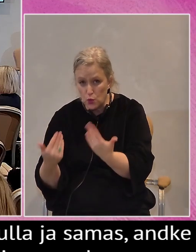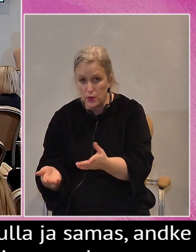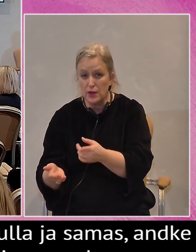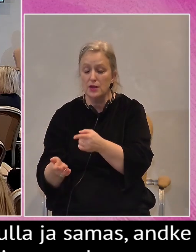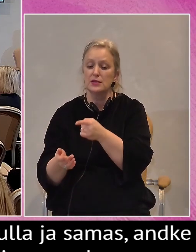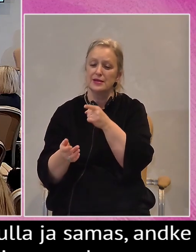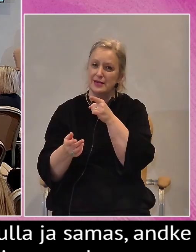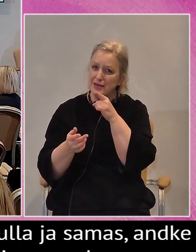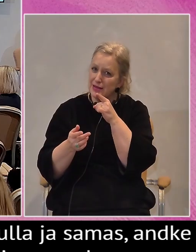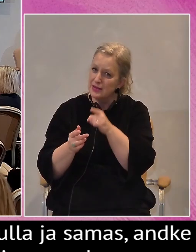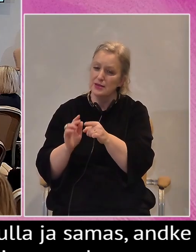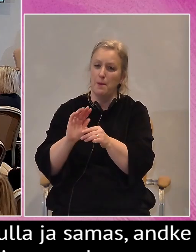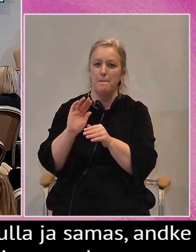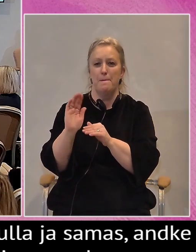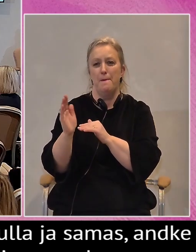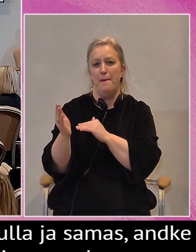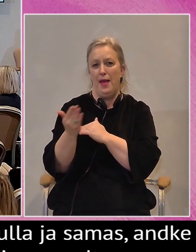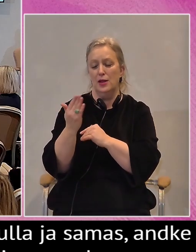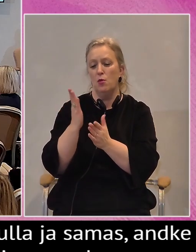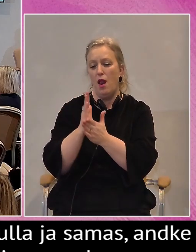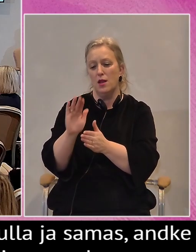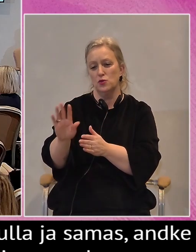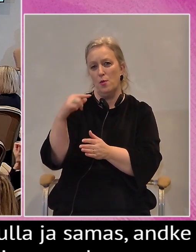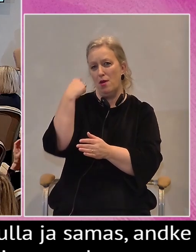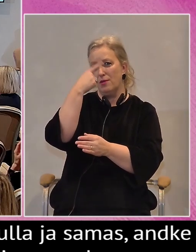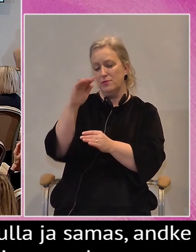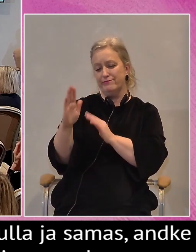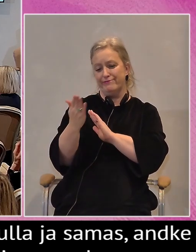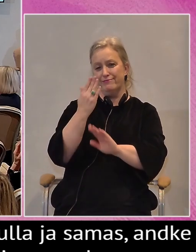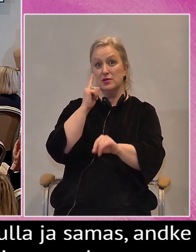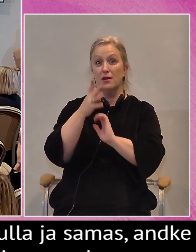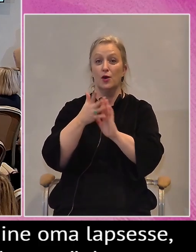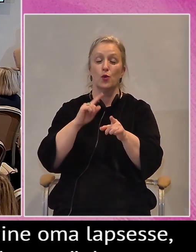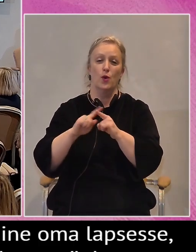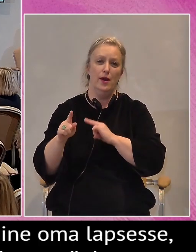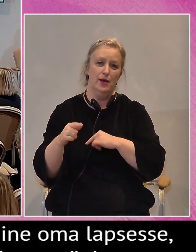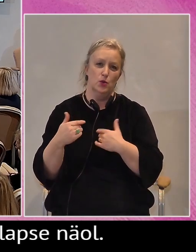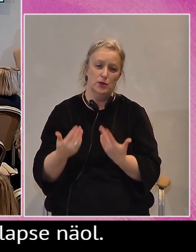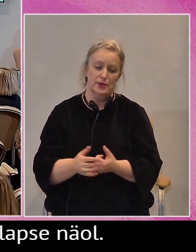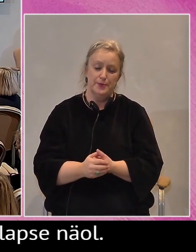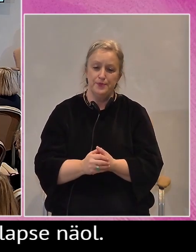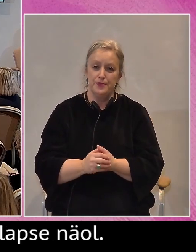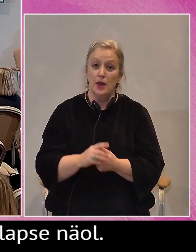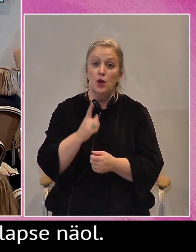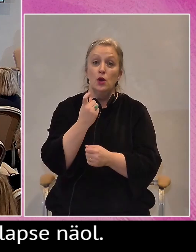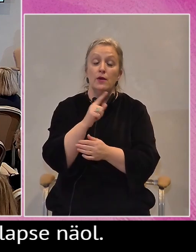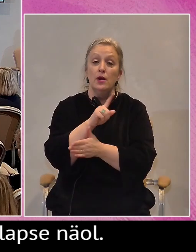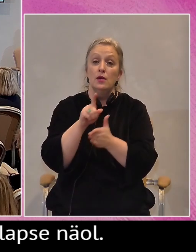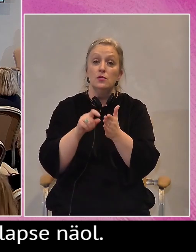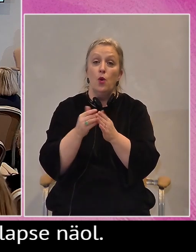even towards a child with a disorder, is unfortunately always reflected in the face of the child.